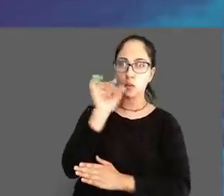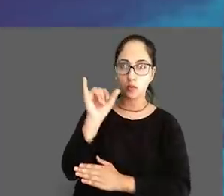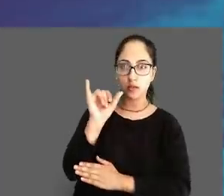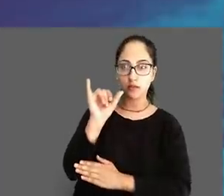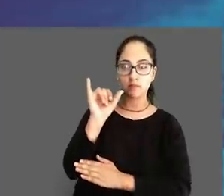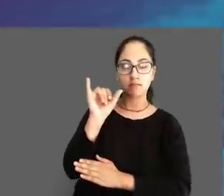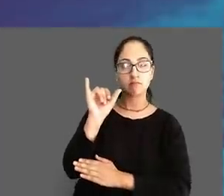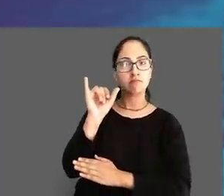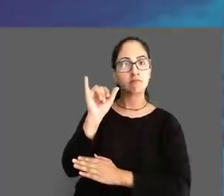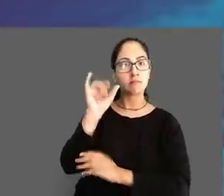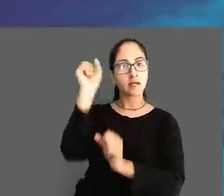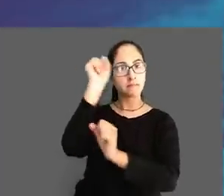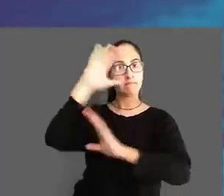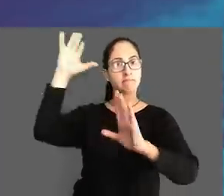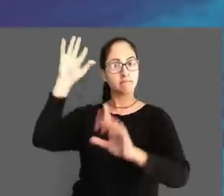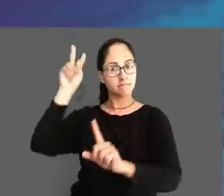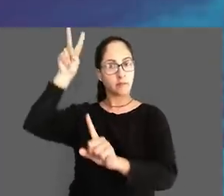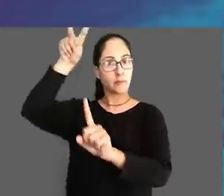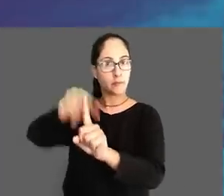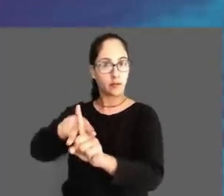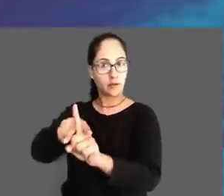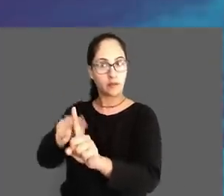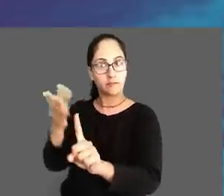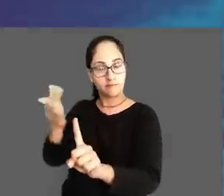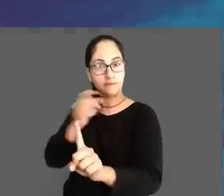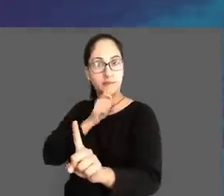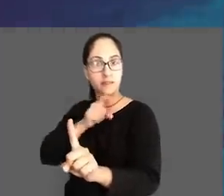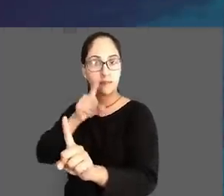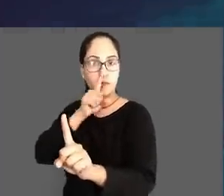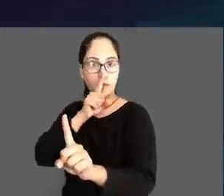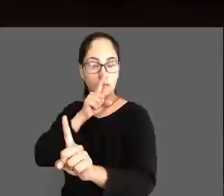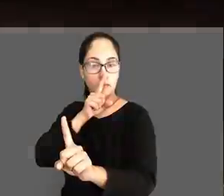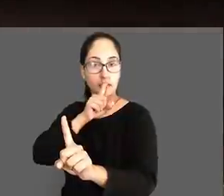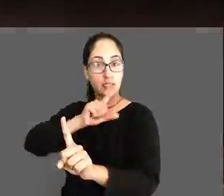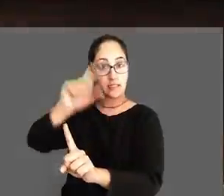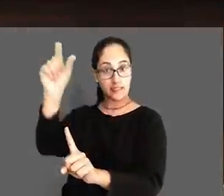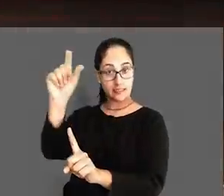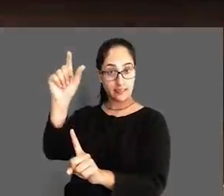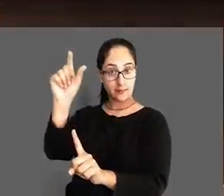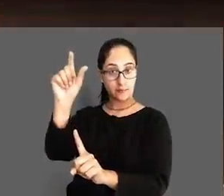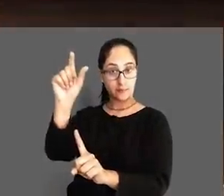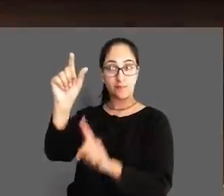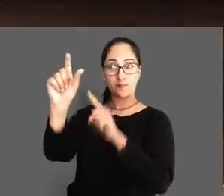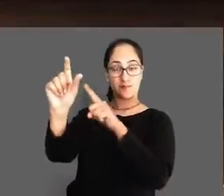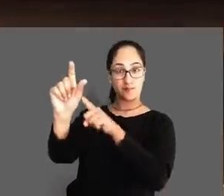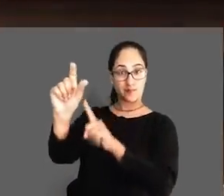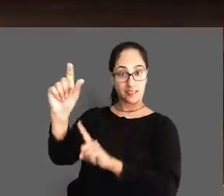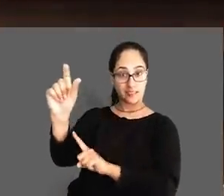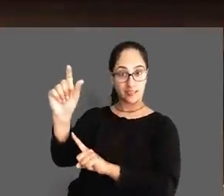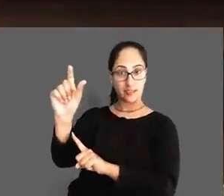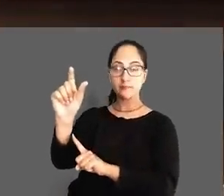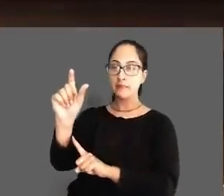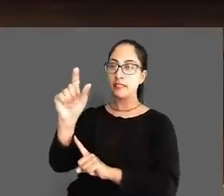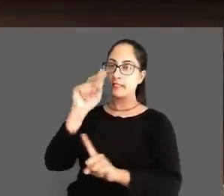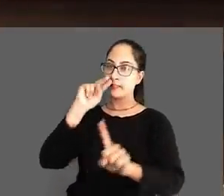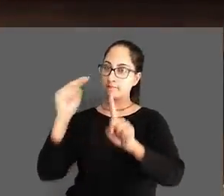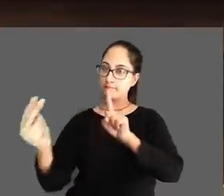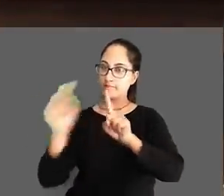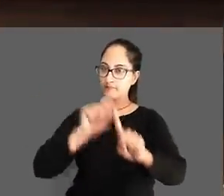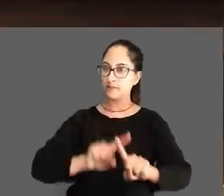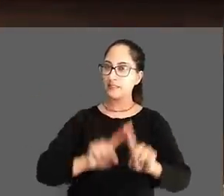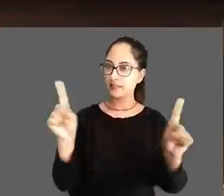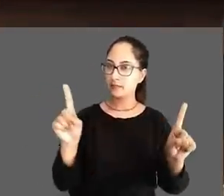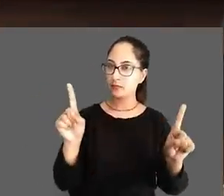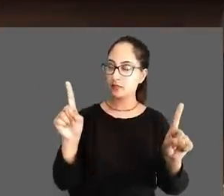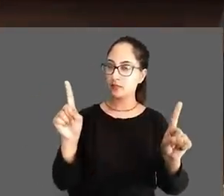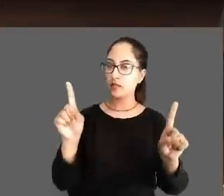some words from Maulana Hazir Imam on this matter. The authority of the Ismaili Imam is spiritual rather